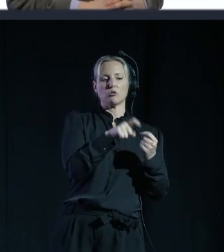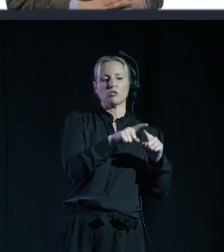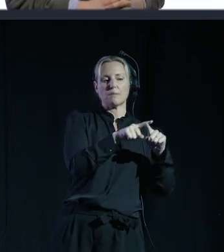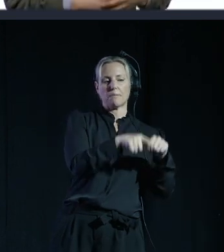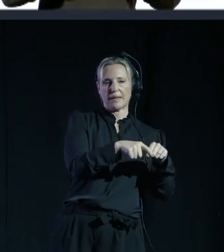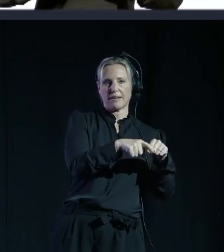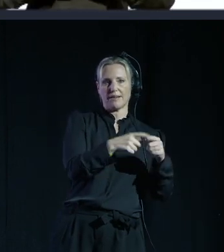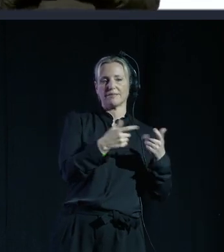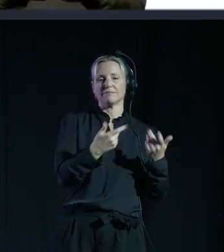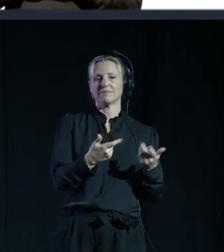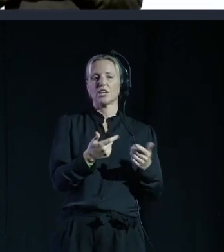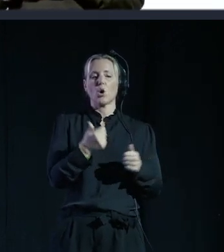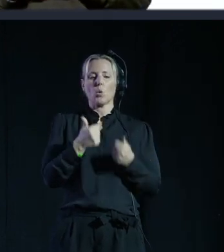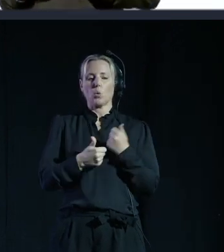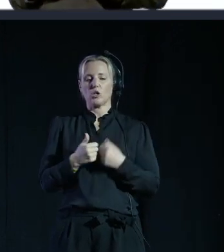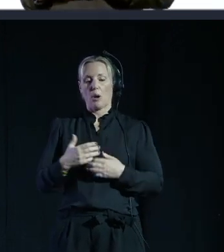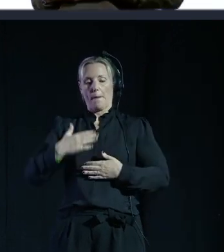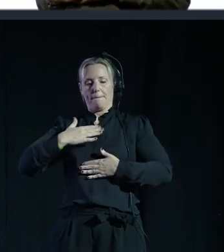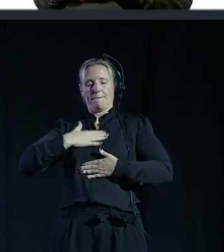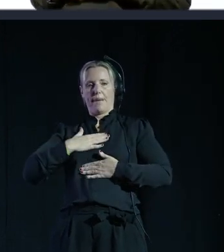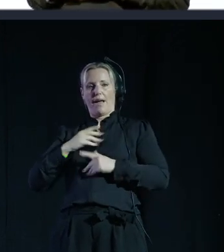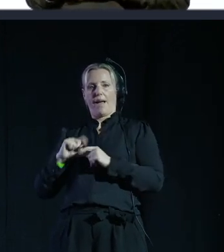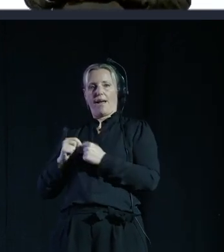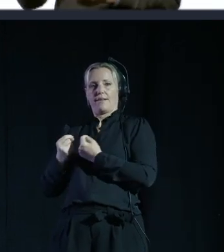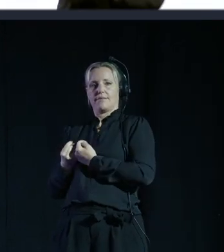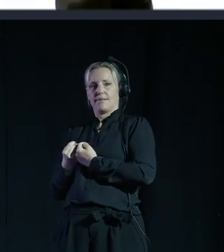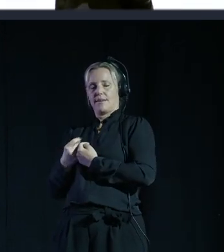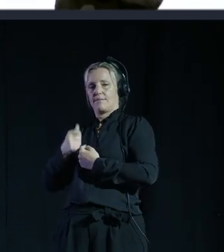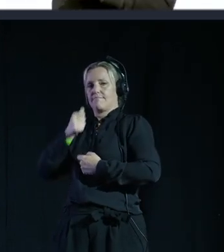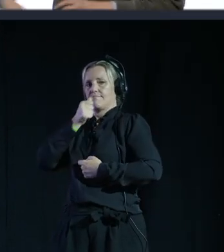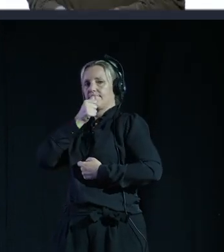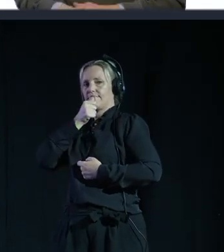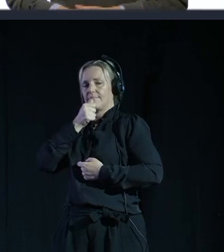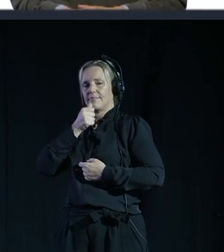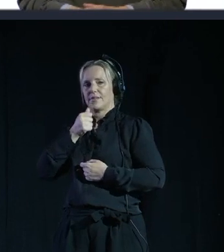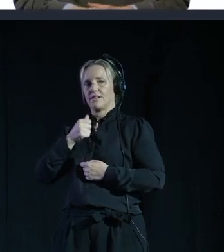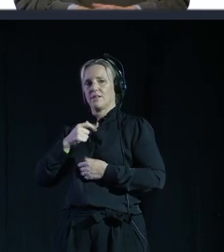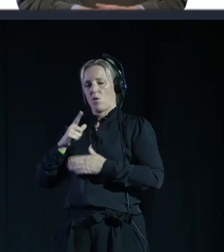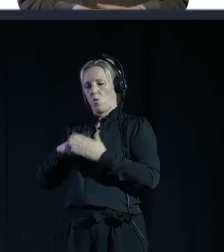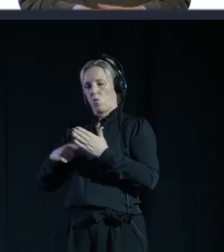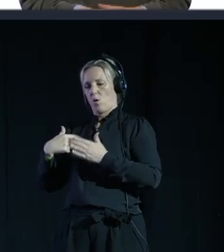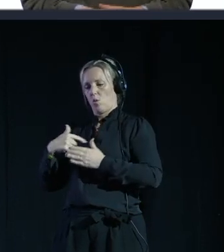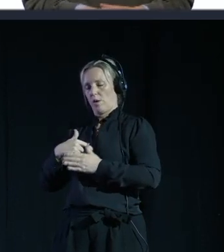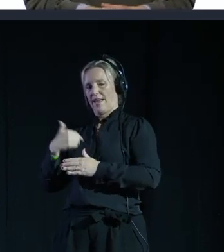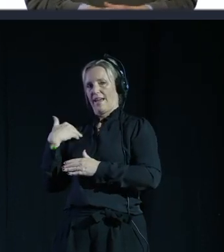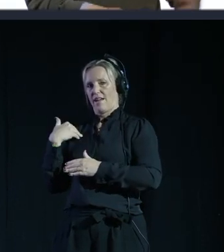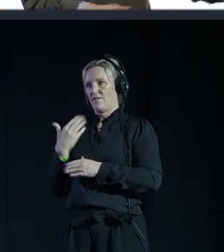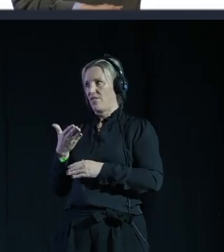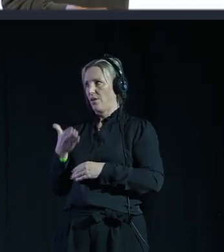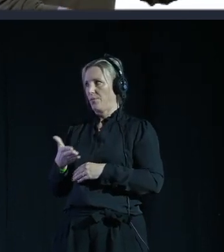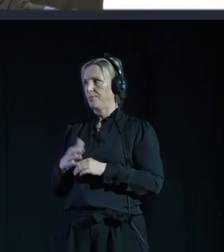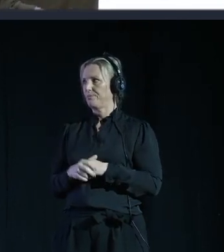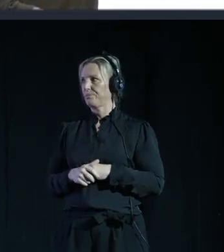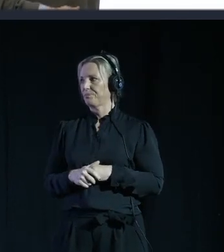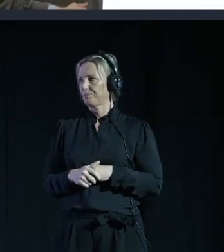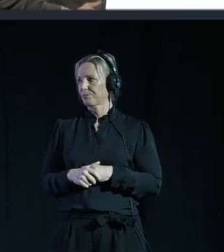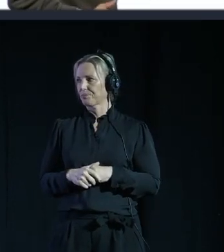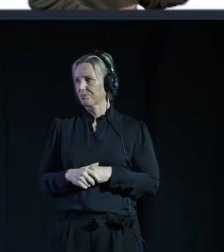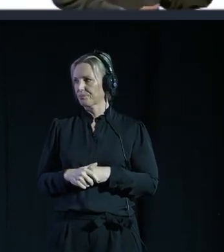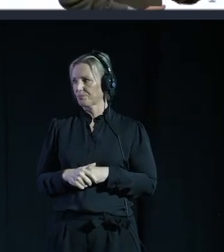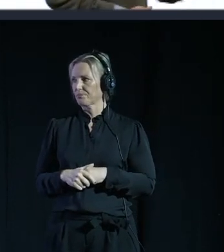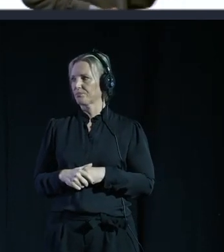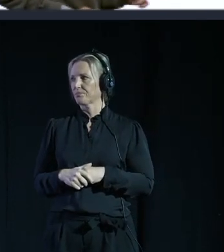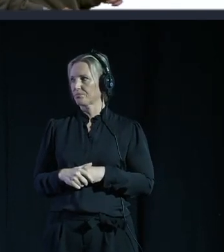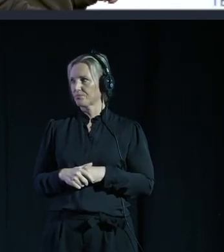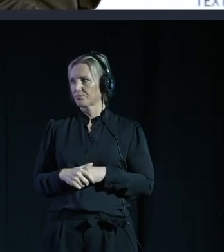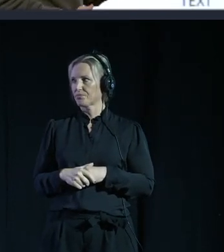on, and which are my team's implementation details, the building blocks that we have on the way there. Now, within those